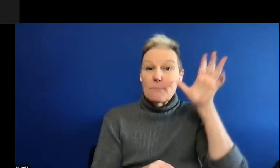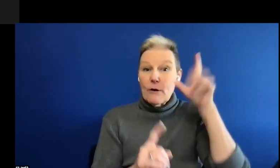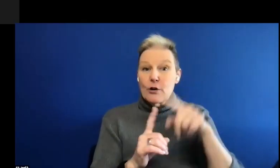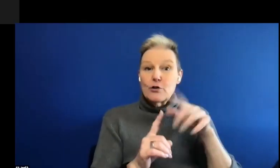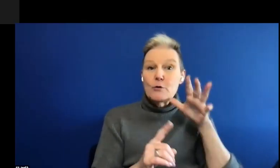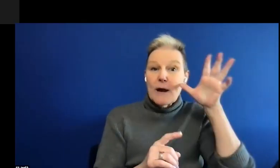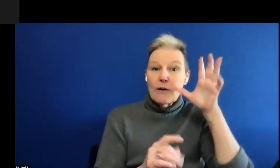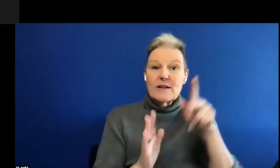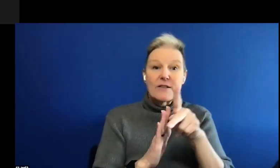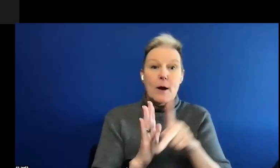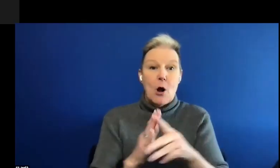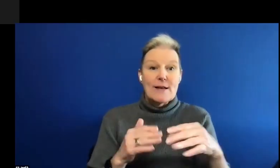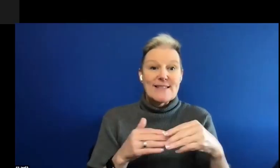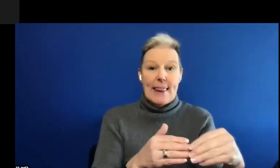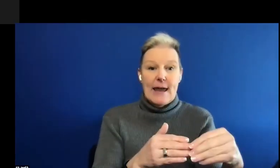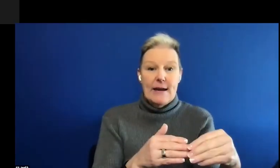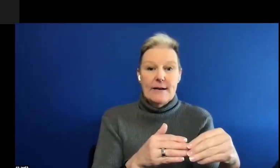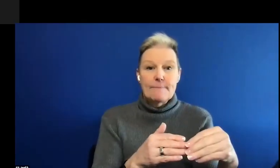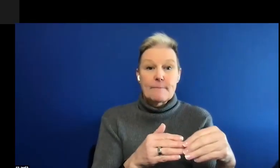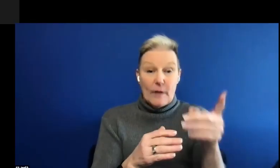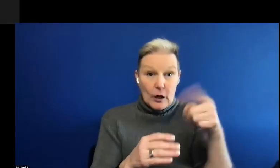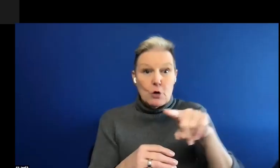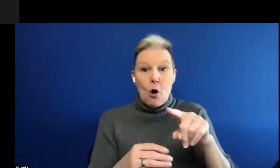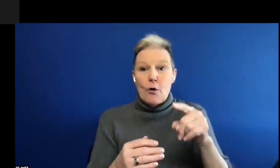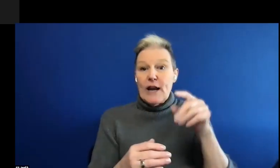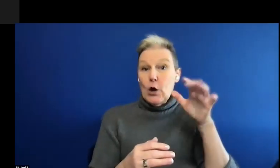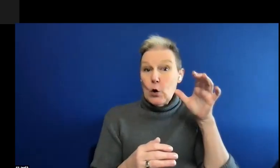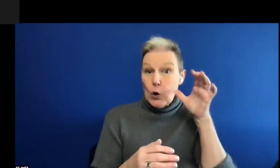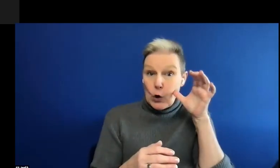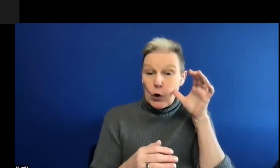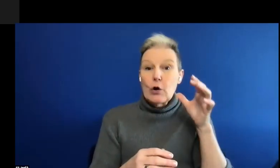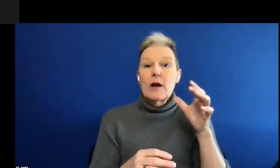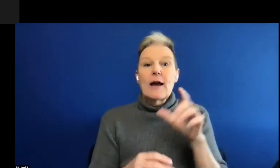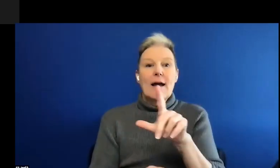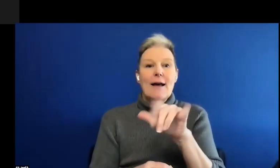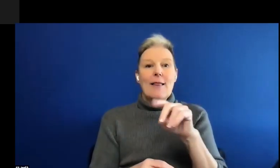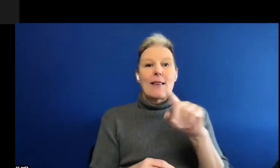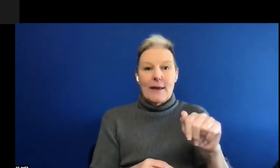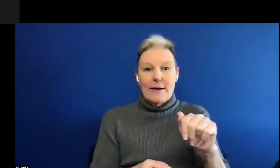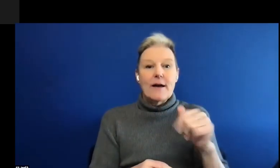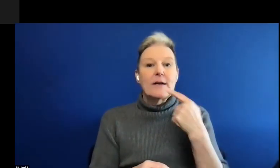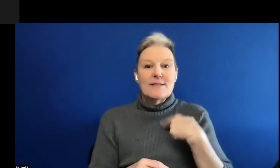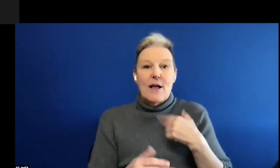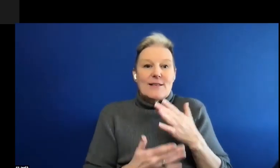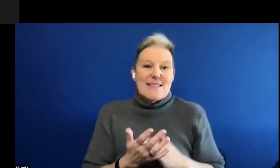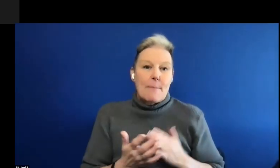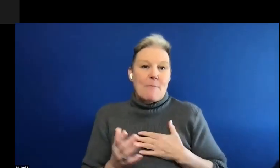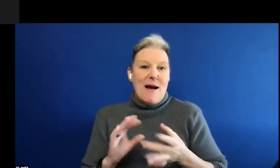lead. And you already heard Linda Lutzinger tell some of my